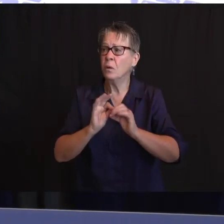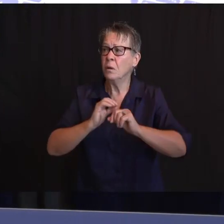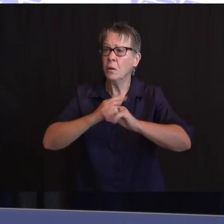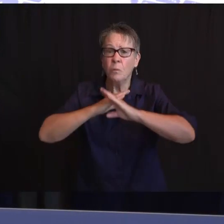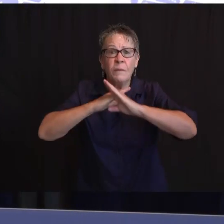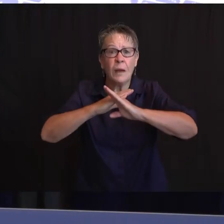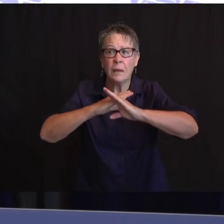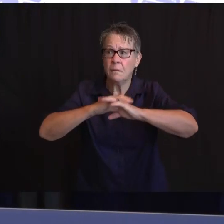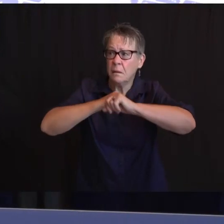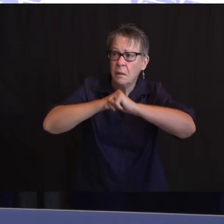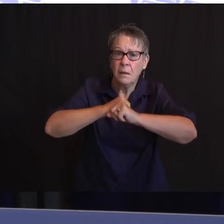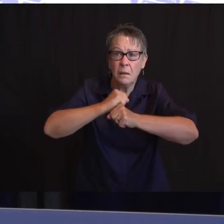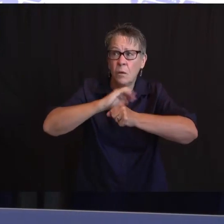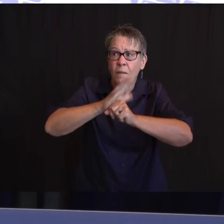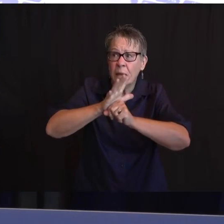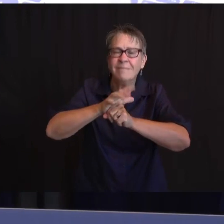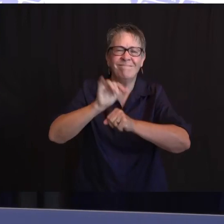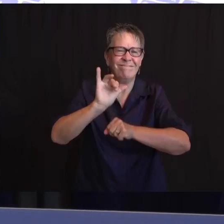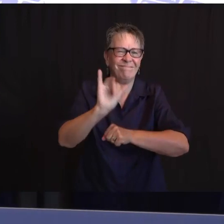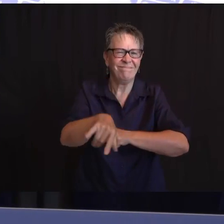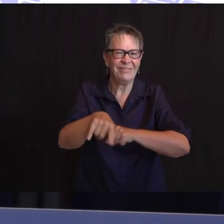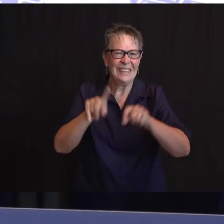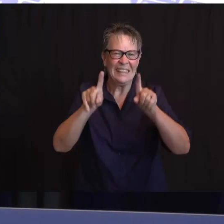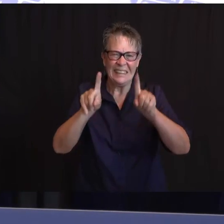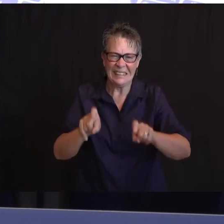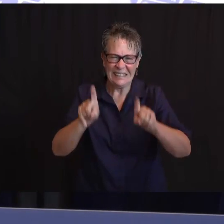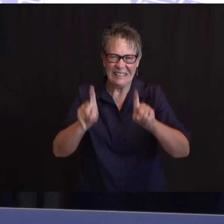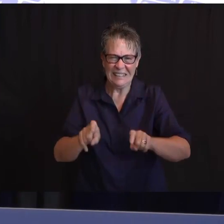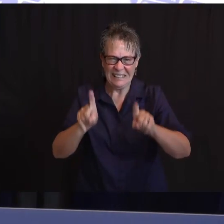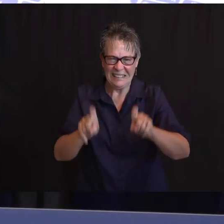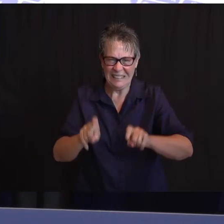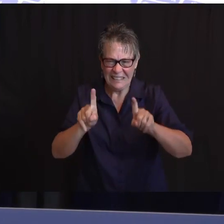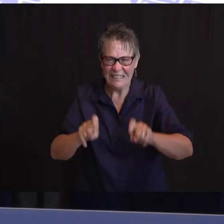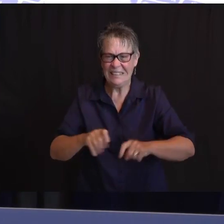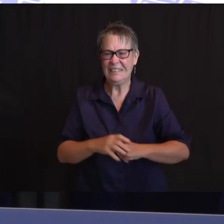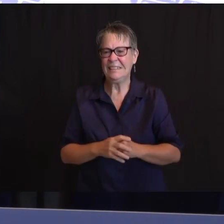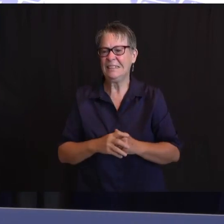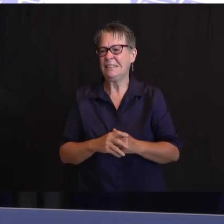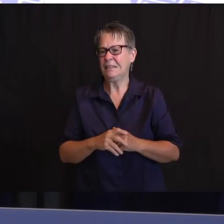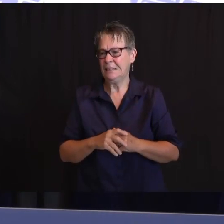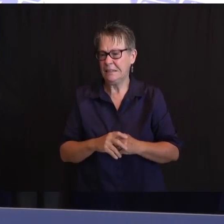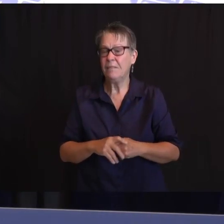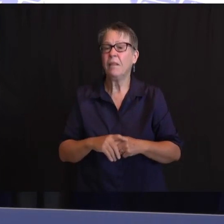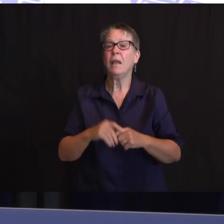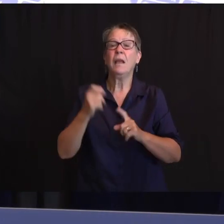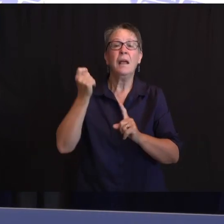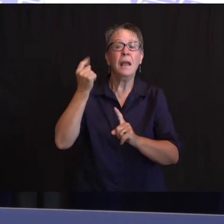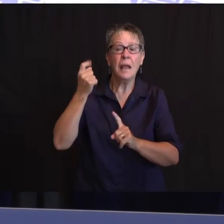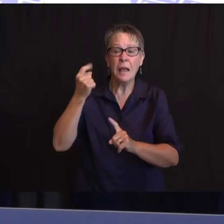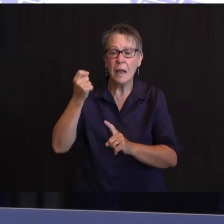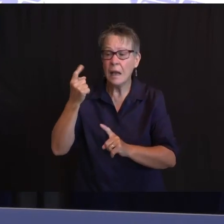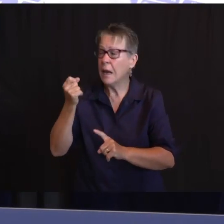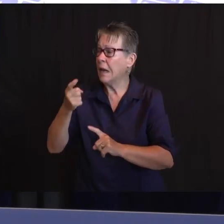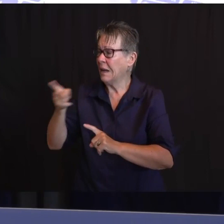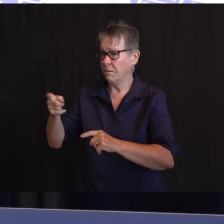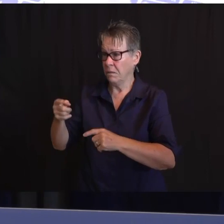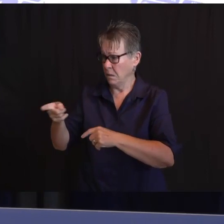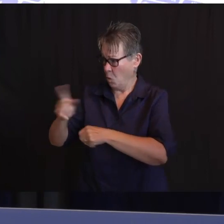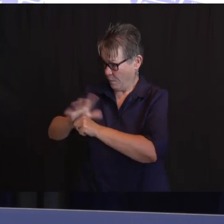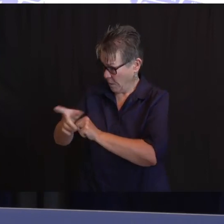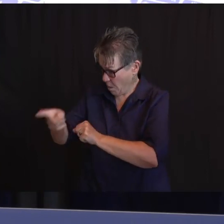treat, isolate, or quarantine, and ultimately save lives. To date, we have performed in New